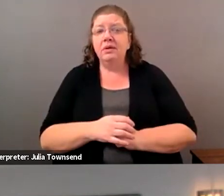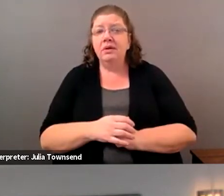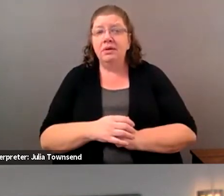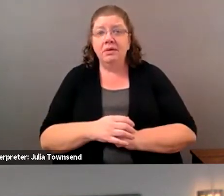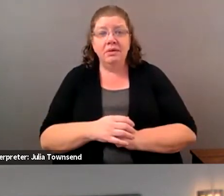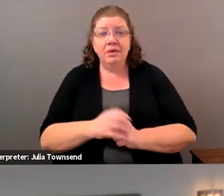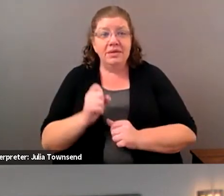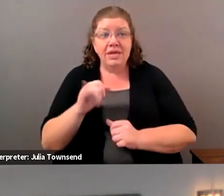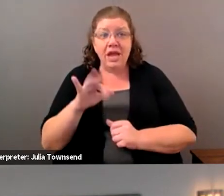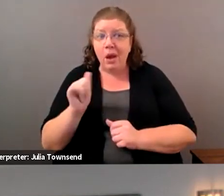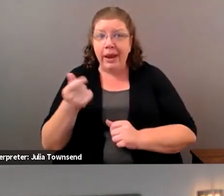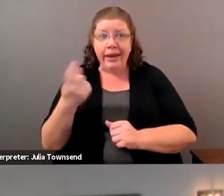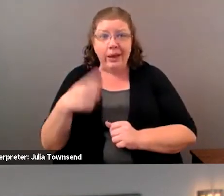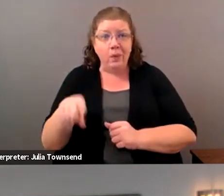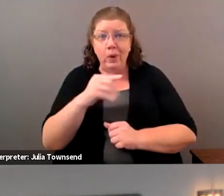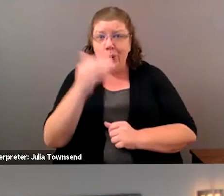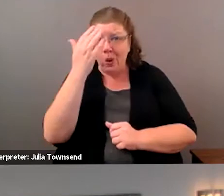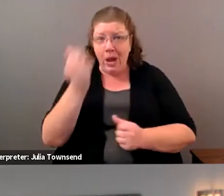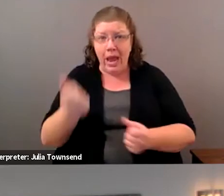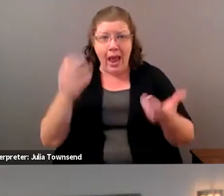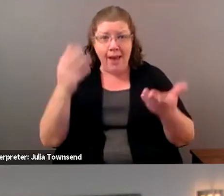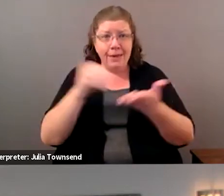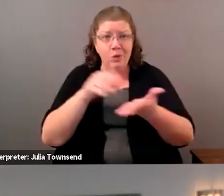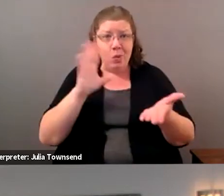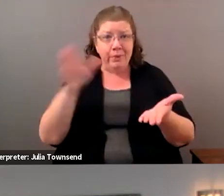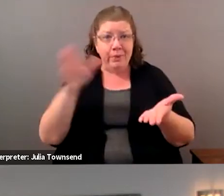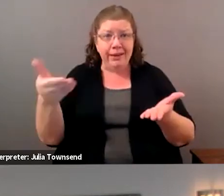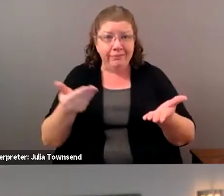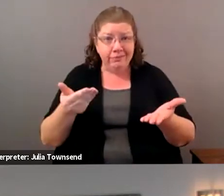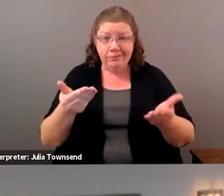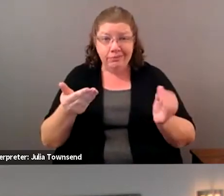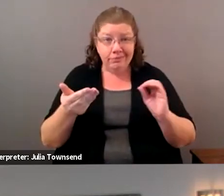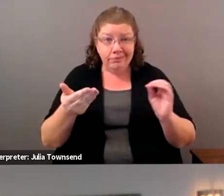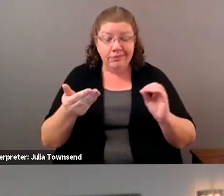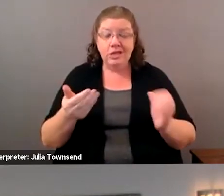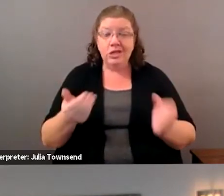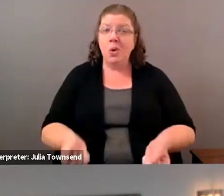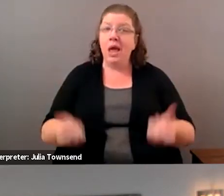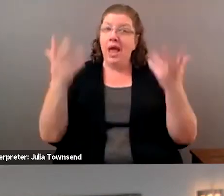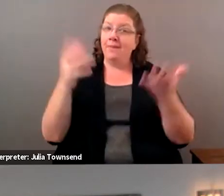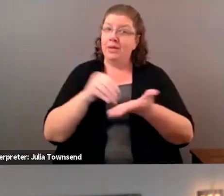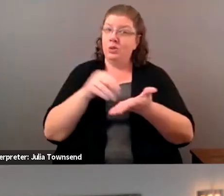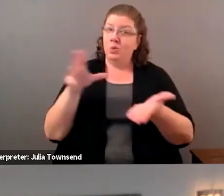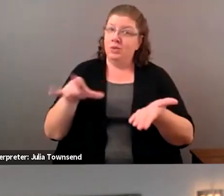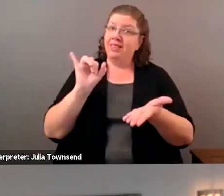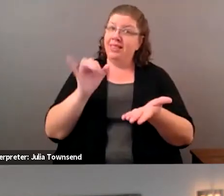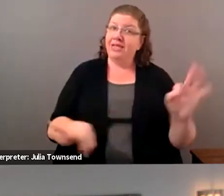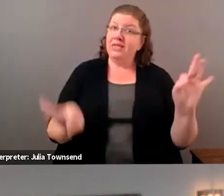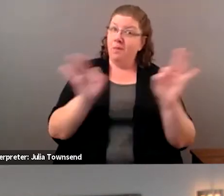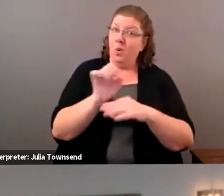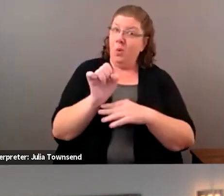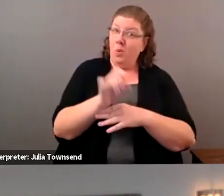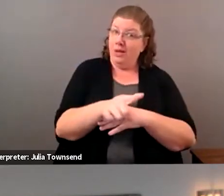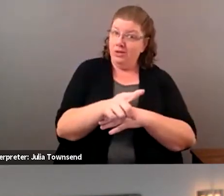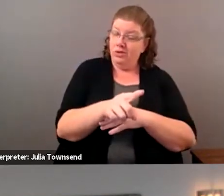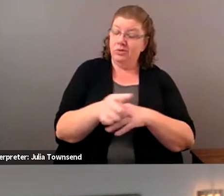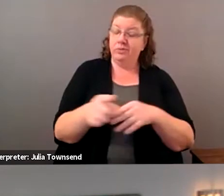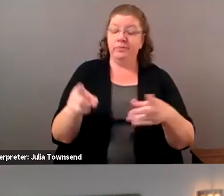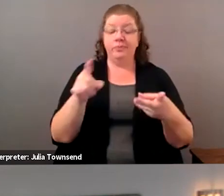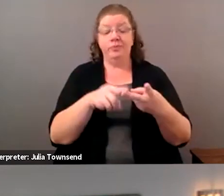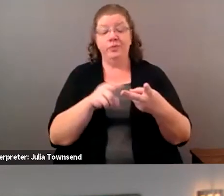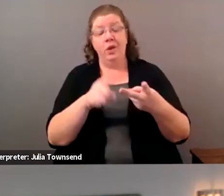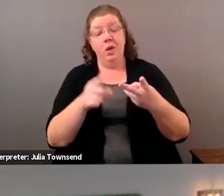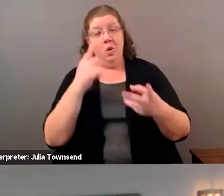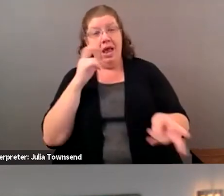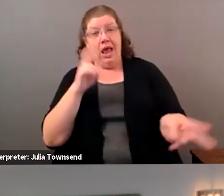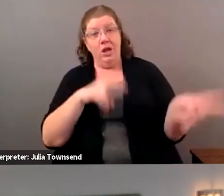Sierra, anybody? Anyway, so yeah, how many students, that's pretty critical. And again, what I look at is that